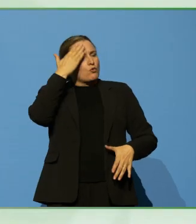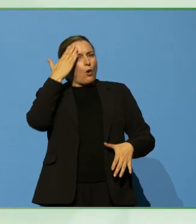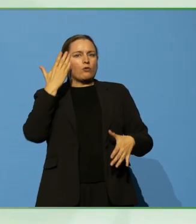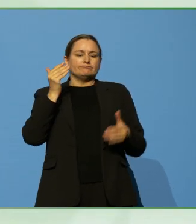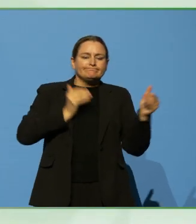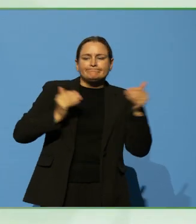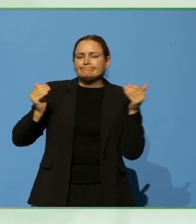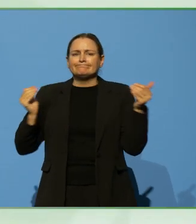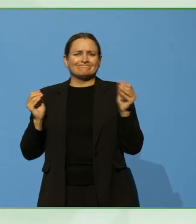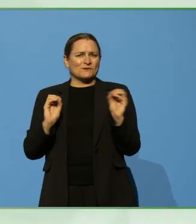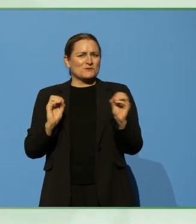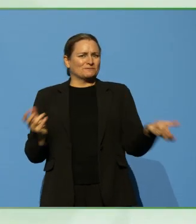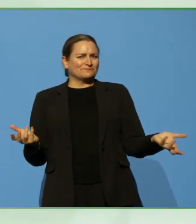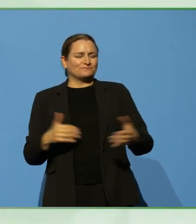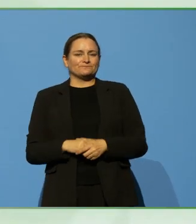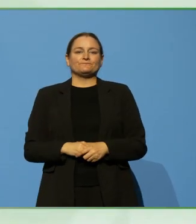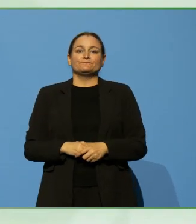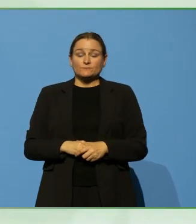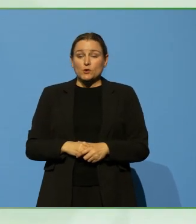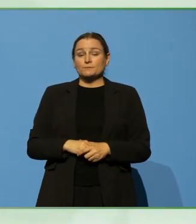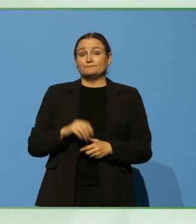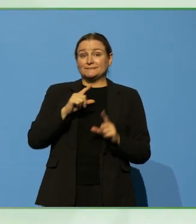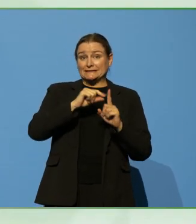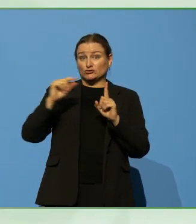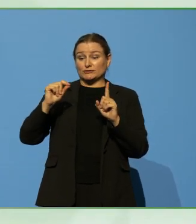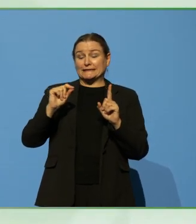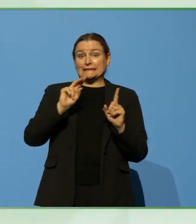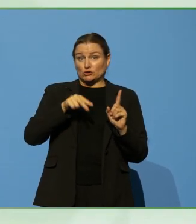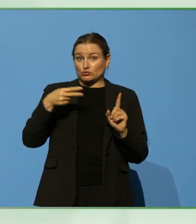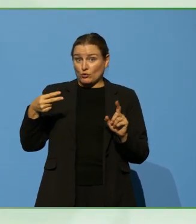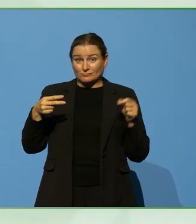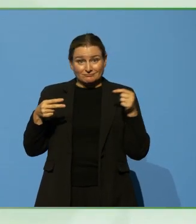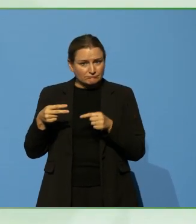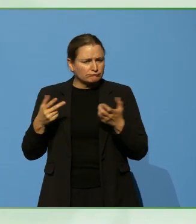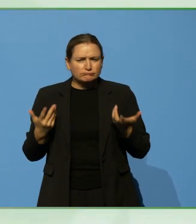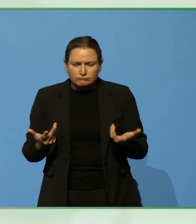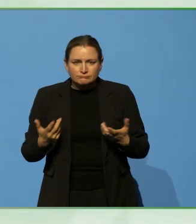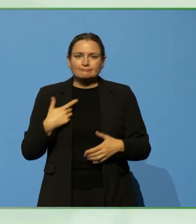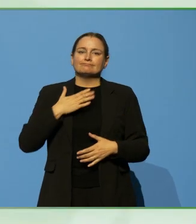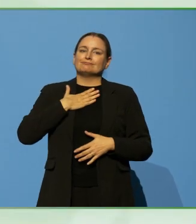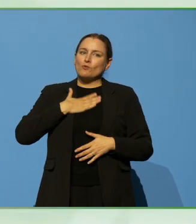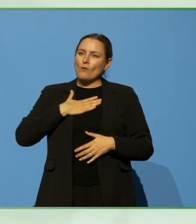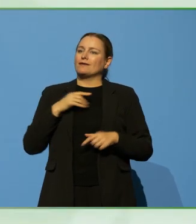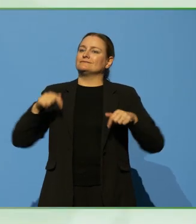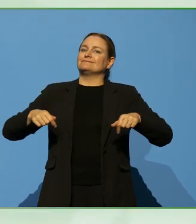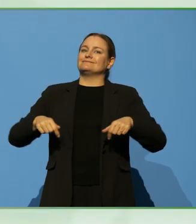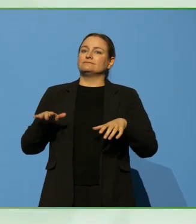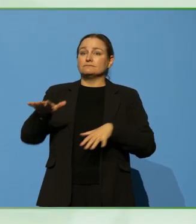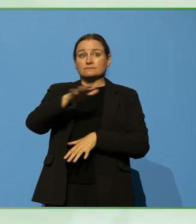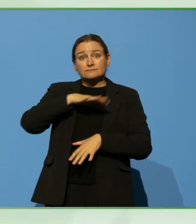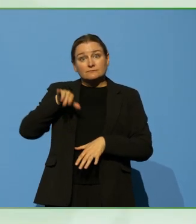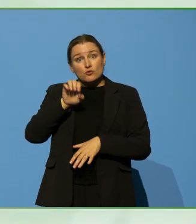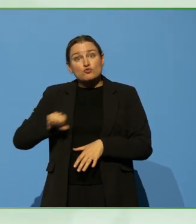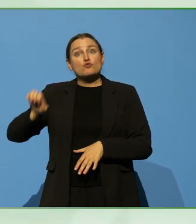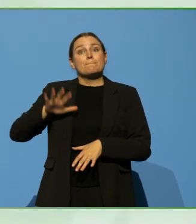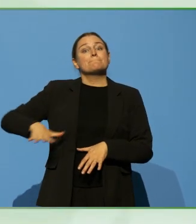euro is being explored as a way to ensure that in a digital economy, Europeans continue to have access to a public form of money that